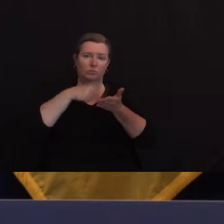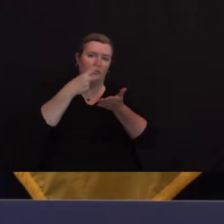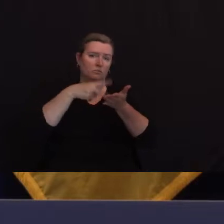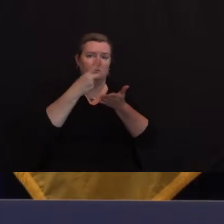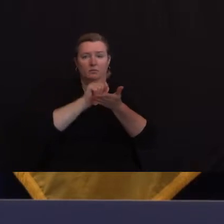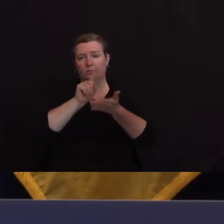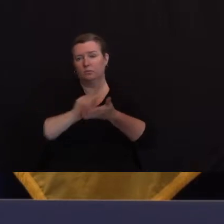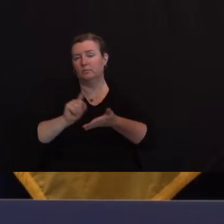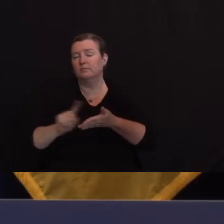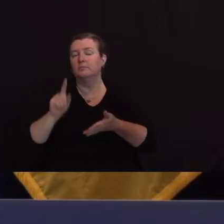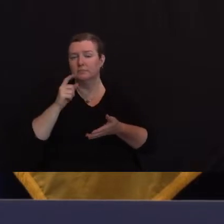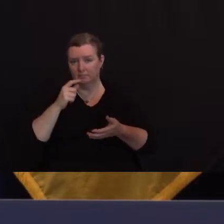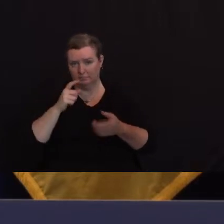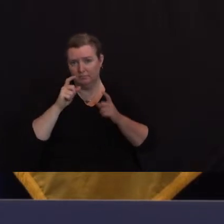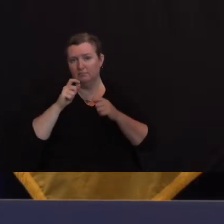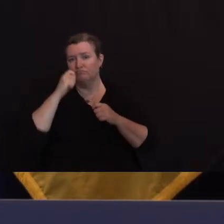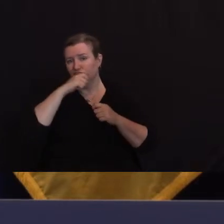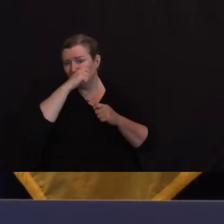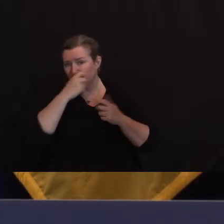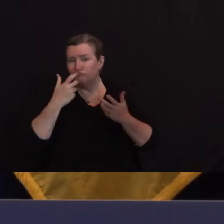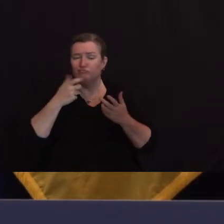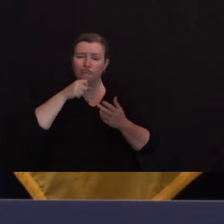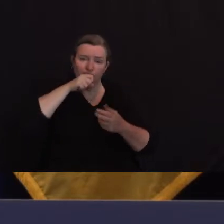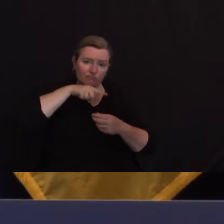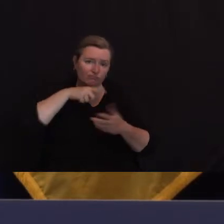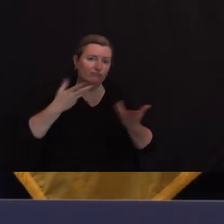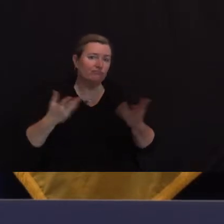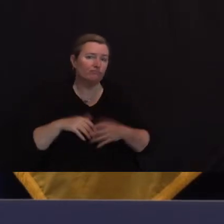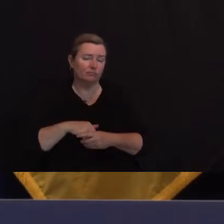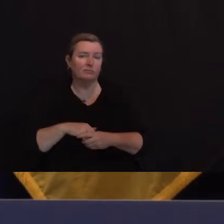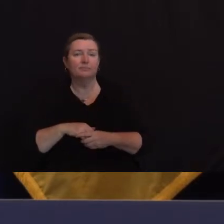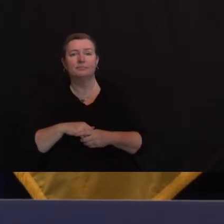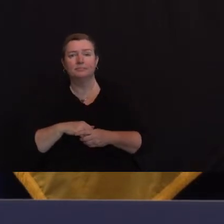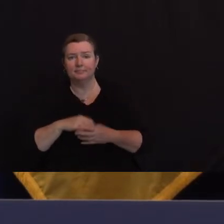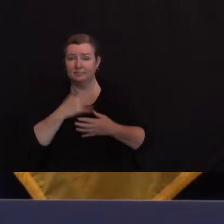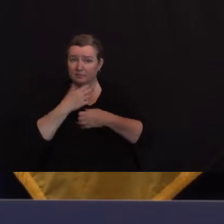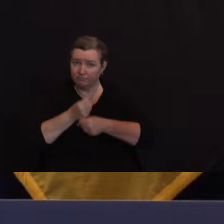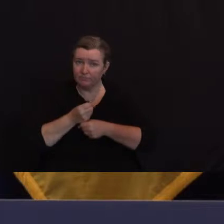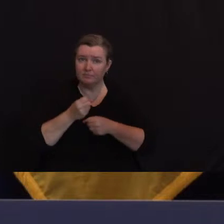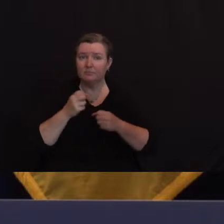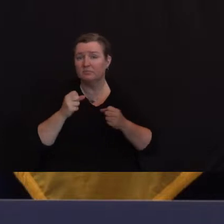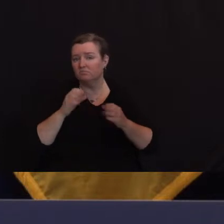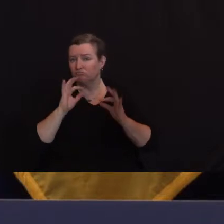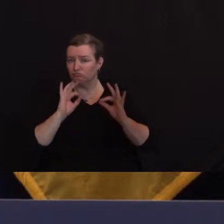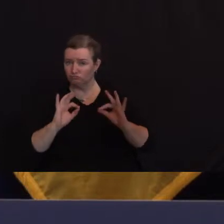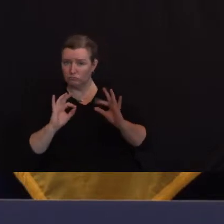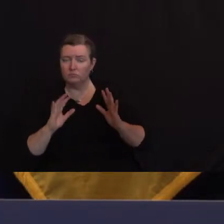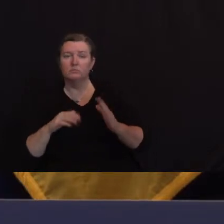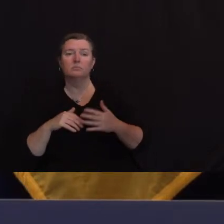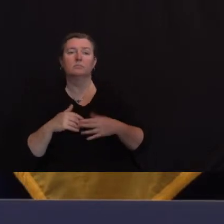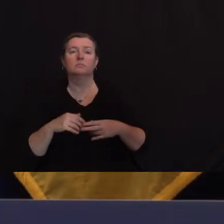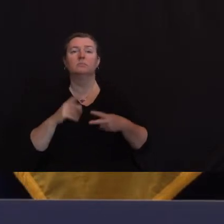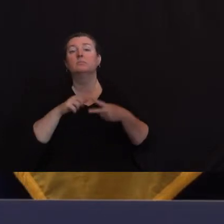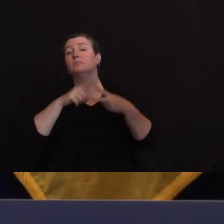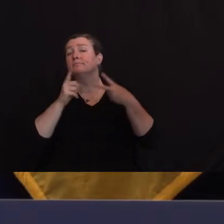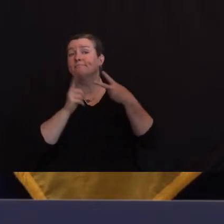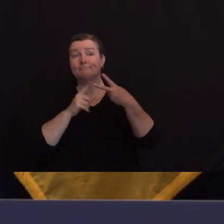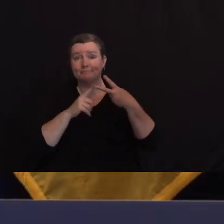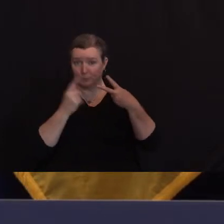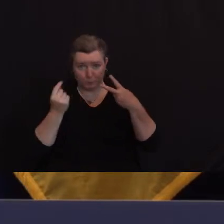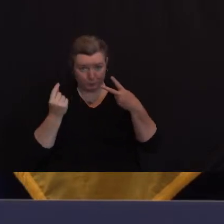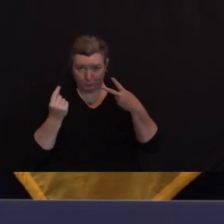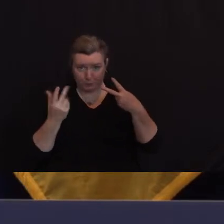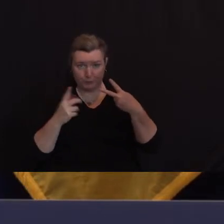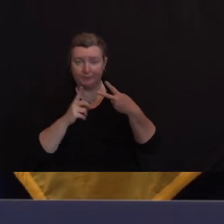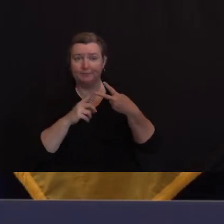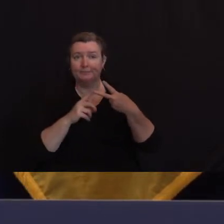our first and overwhelming principle. The second principle that's guiding us is the enormous